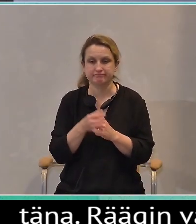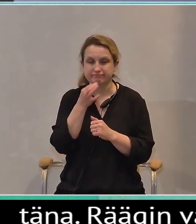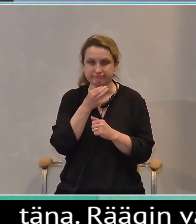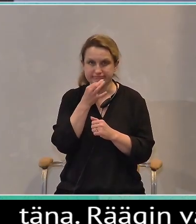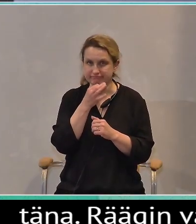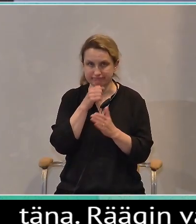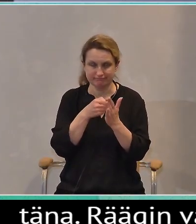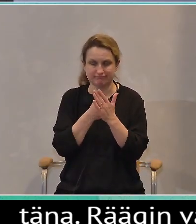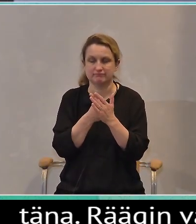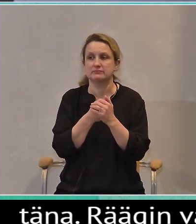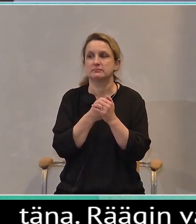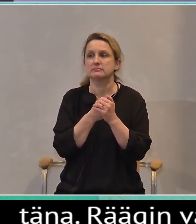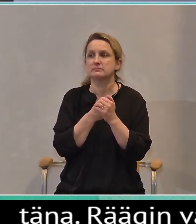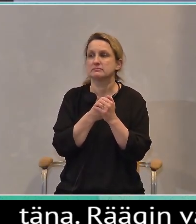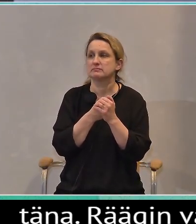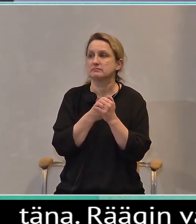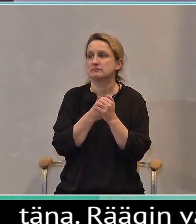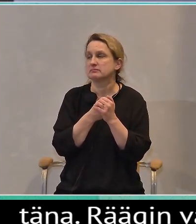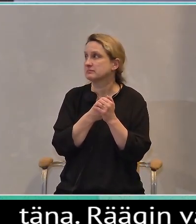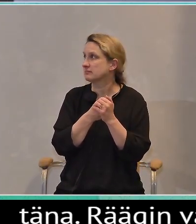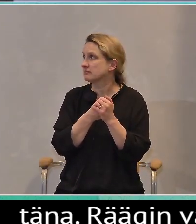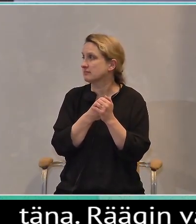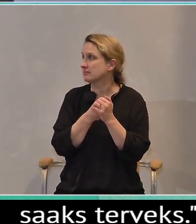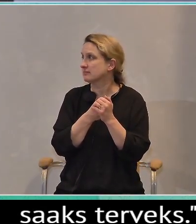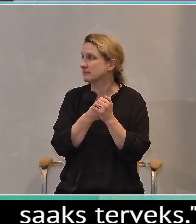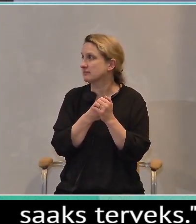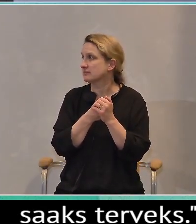About our journey to the treatment.